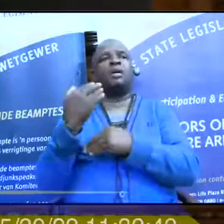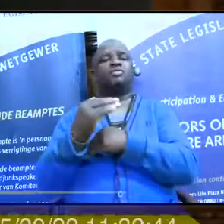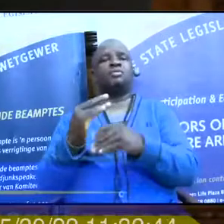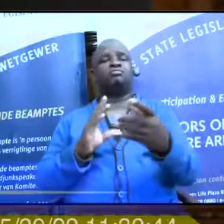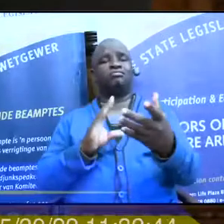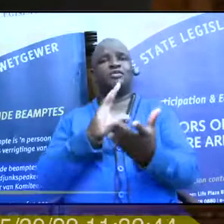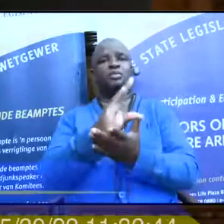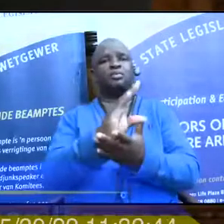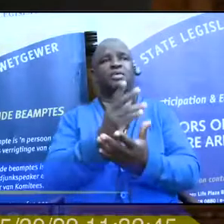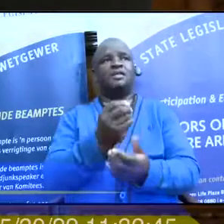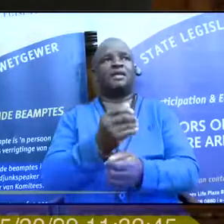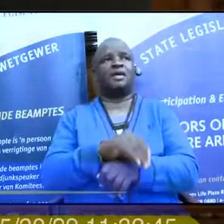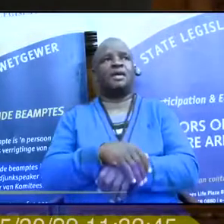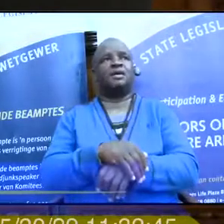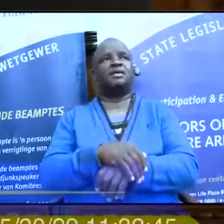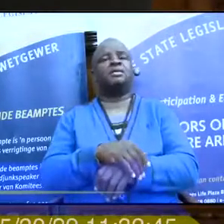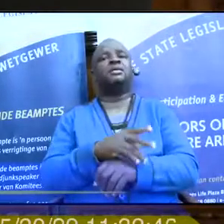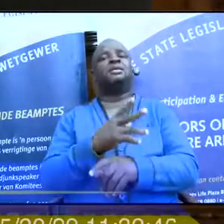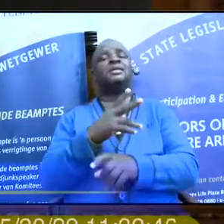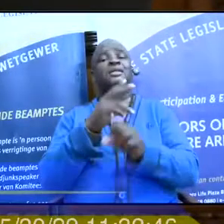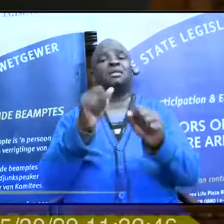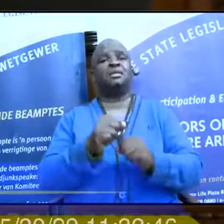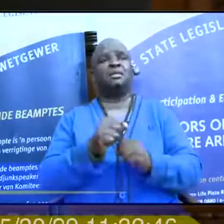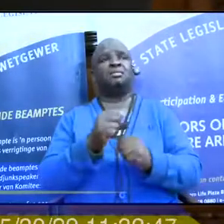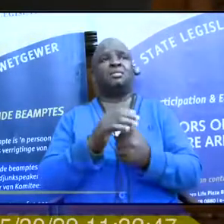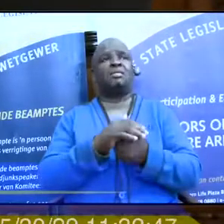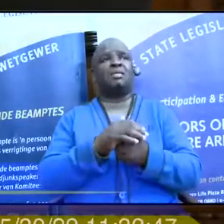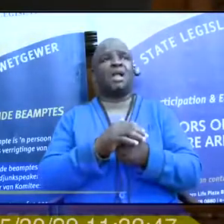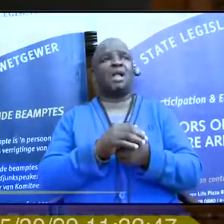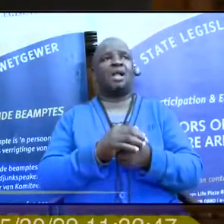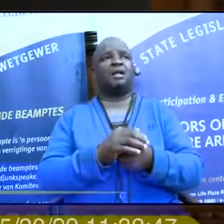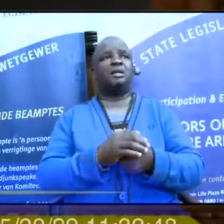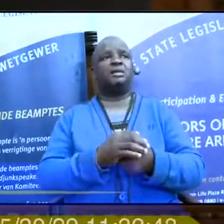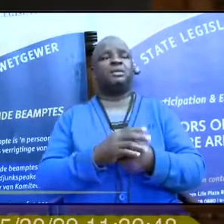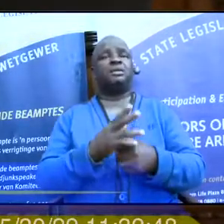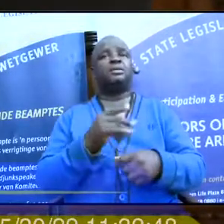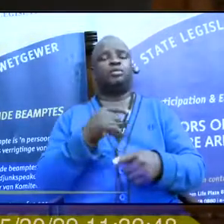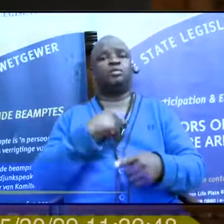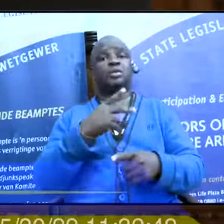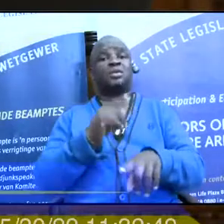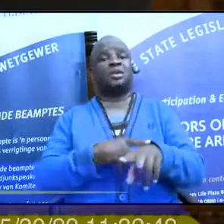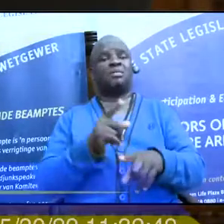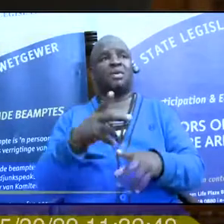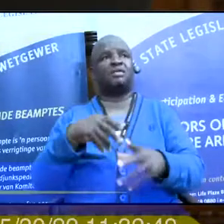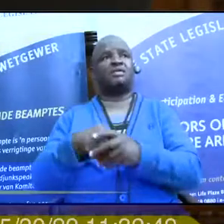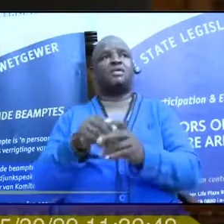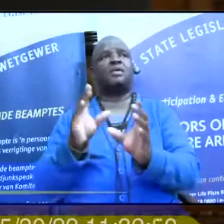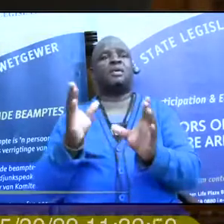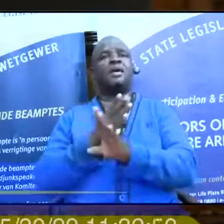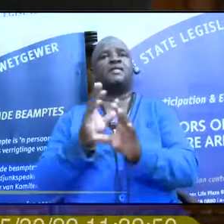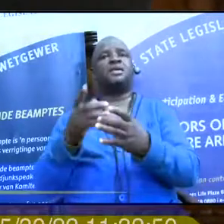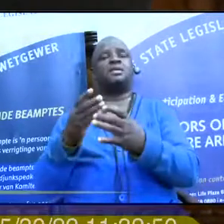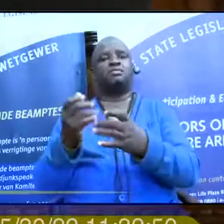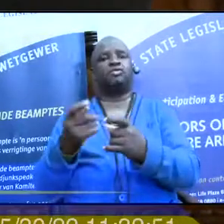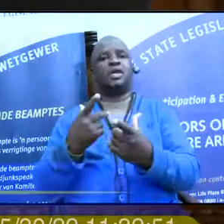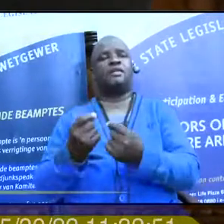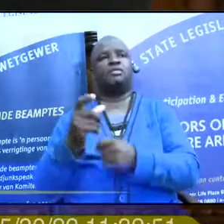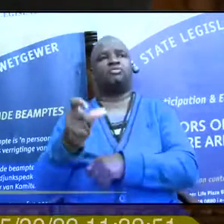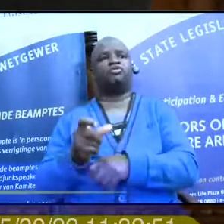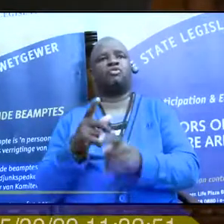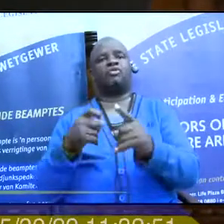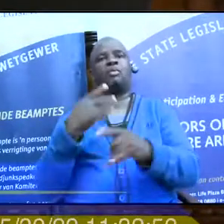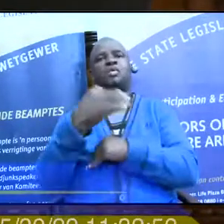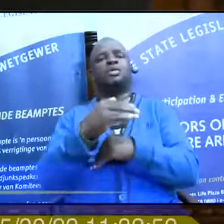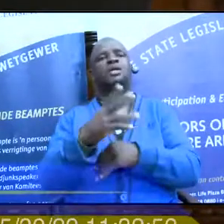investment a model that i i did when i was still in the private sector was that you have a foreign investor